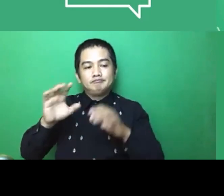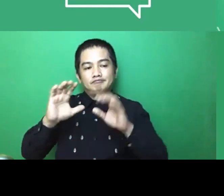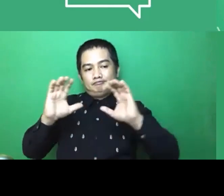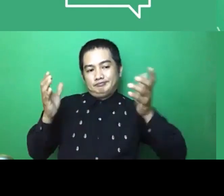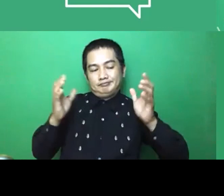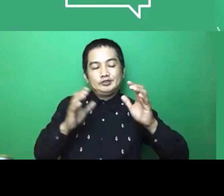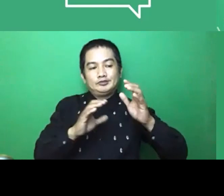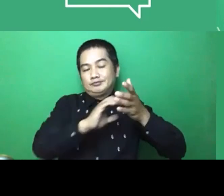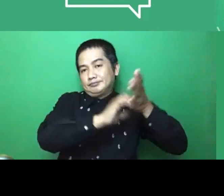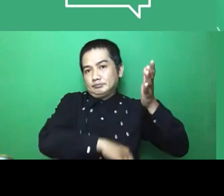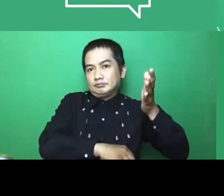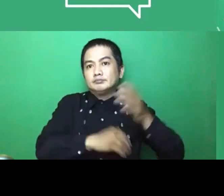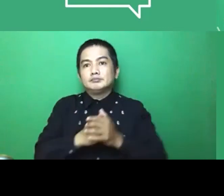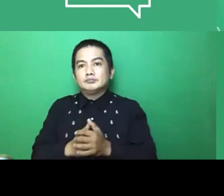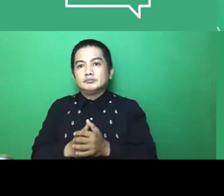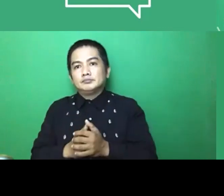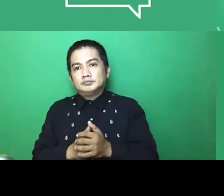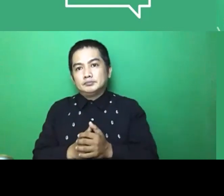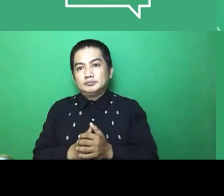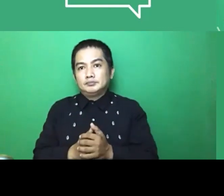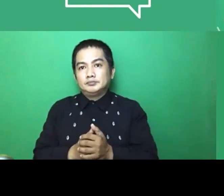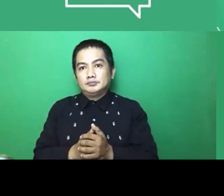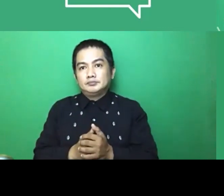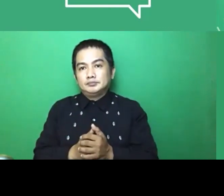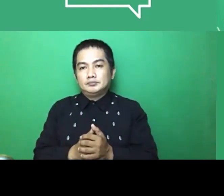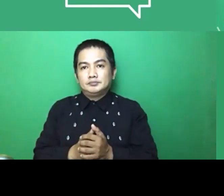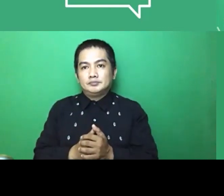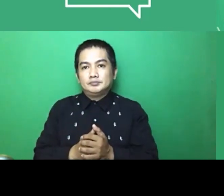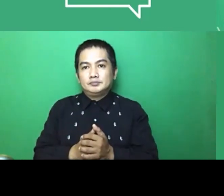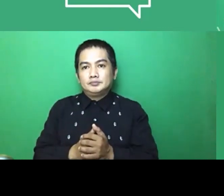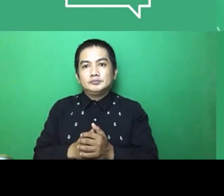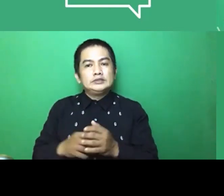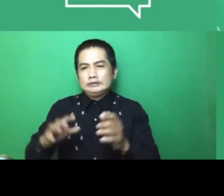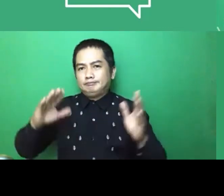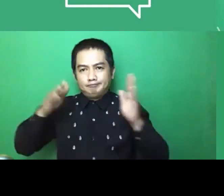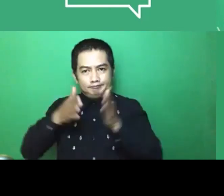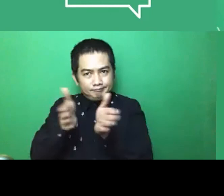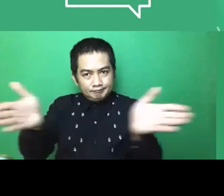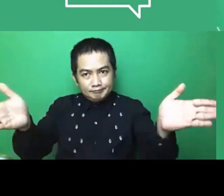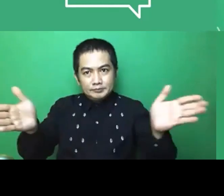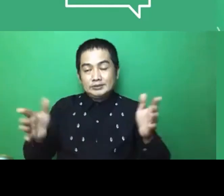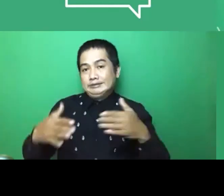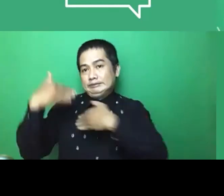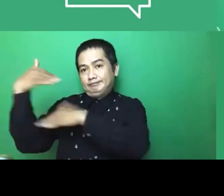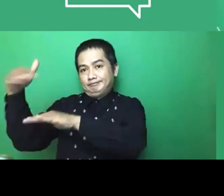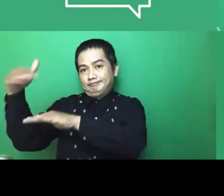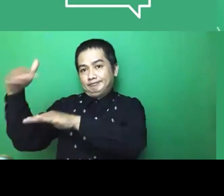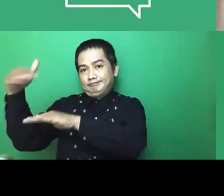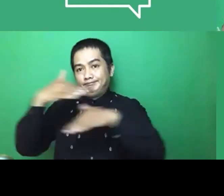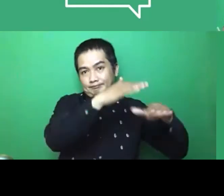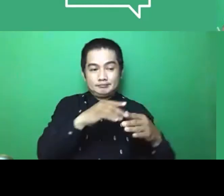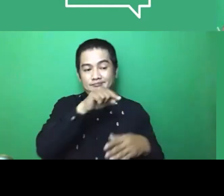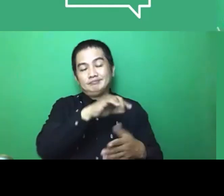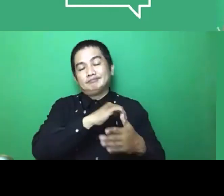Good question. And okay, it's kind of a rabbit hole when you start discussing this, but generally, okay, the limitation of subtractive is